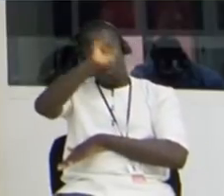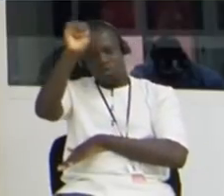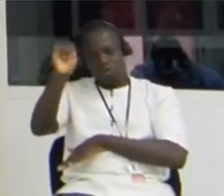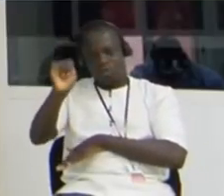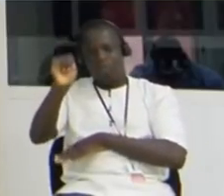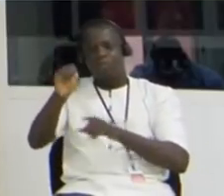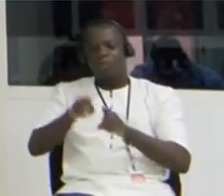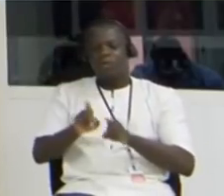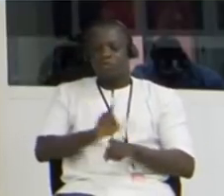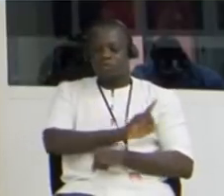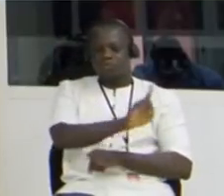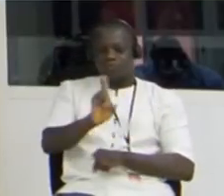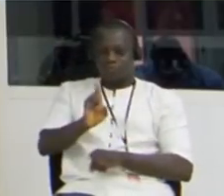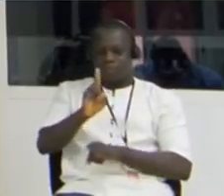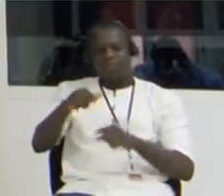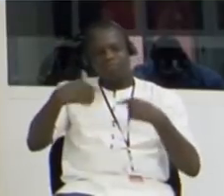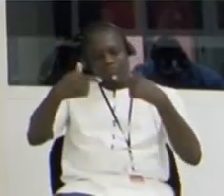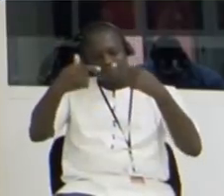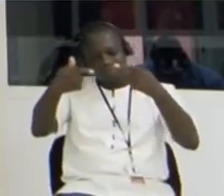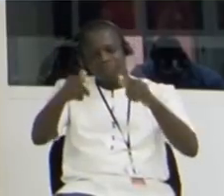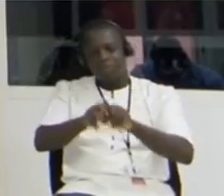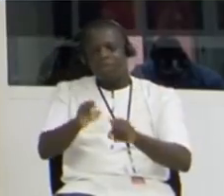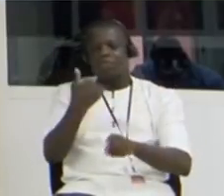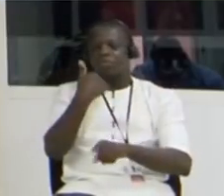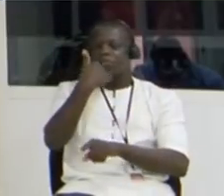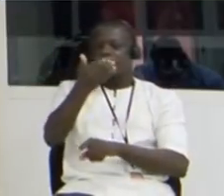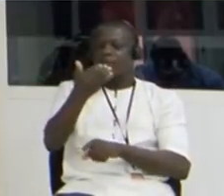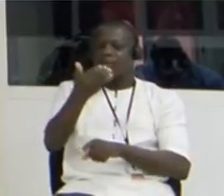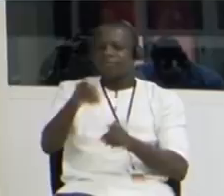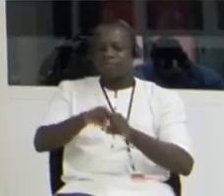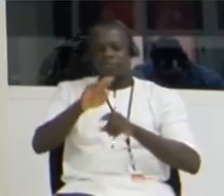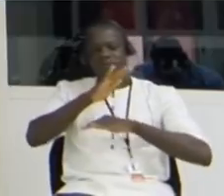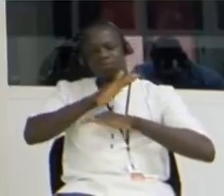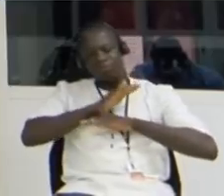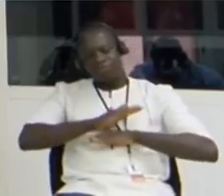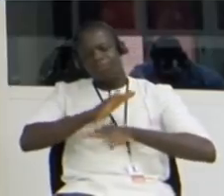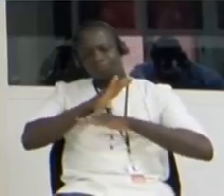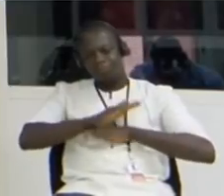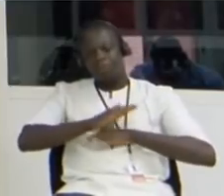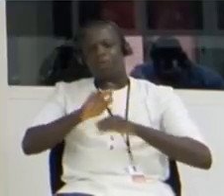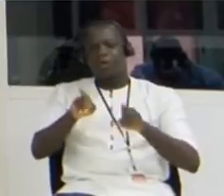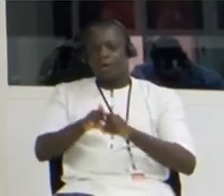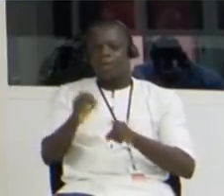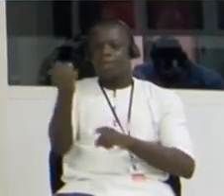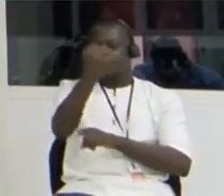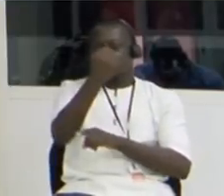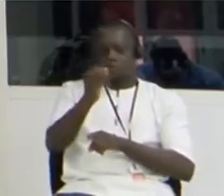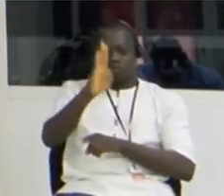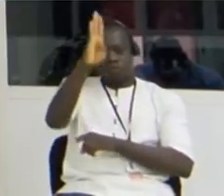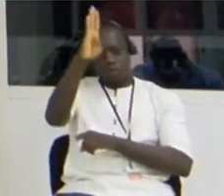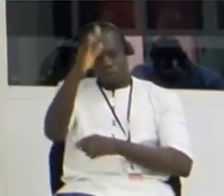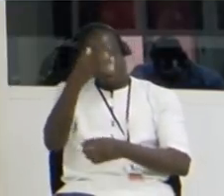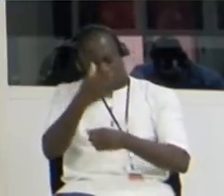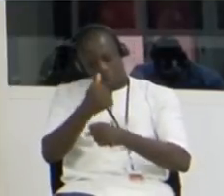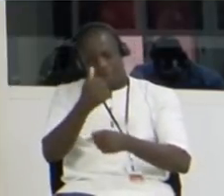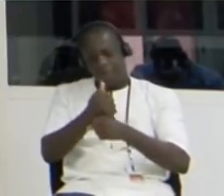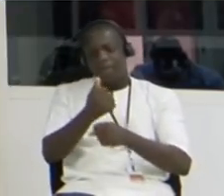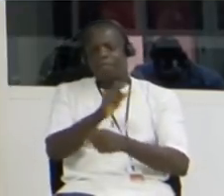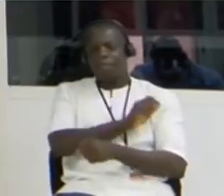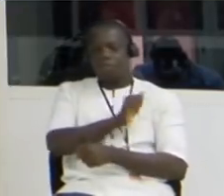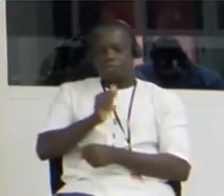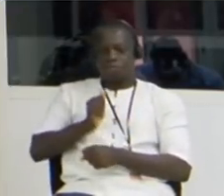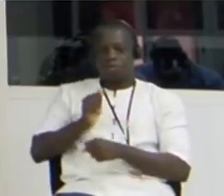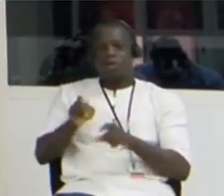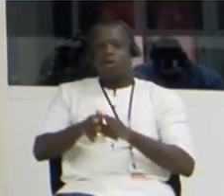And we continue to ask for that spirit of patience, for vengeance belongs to you, and that we should not